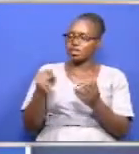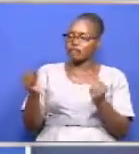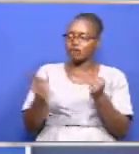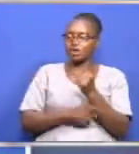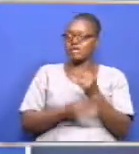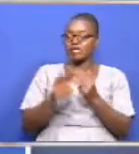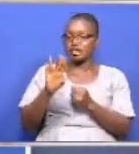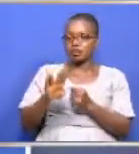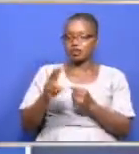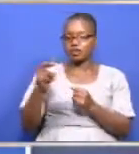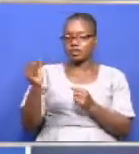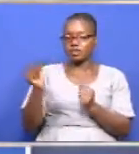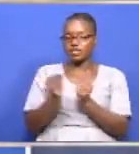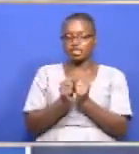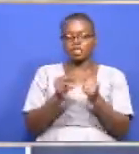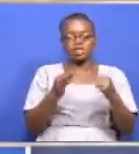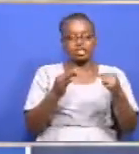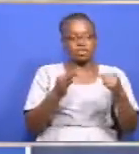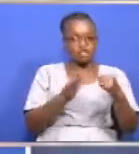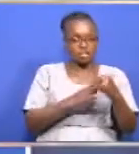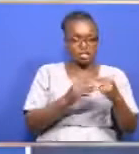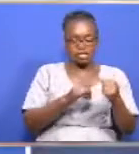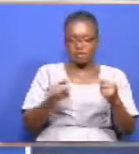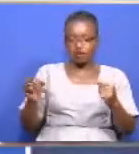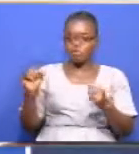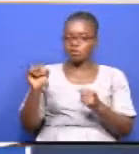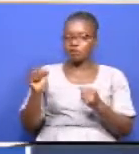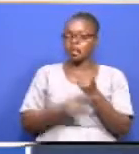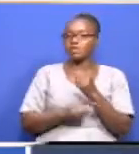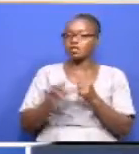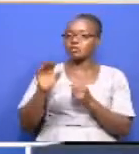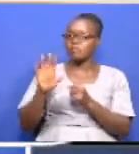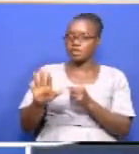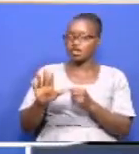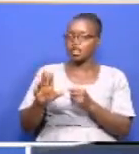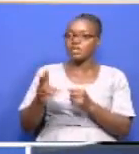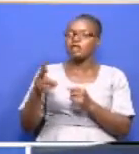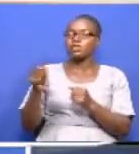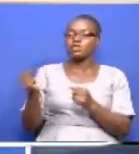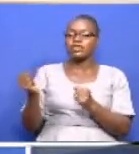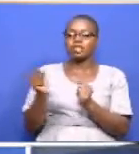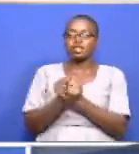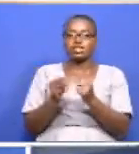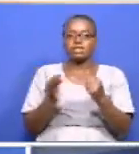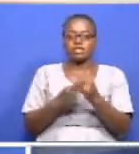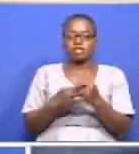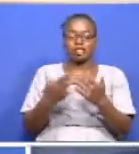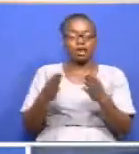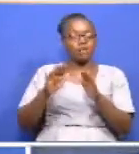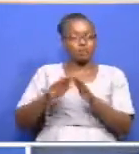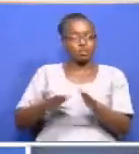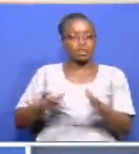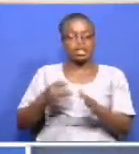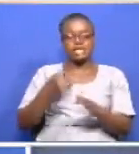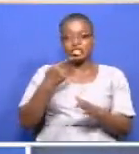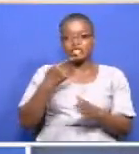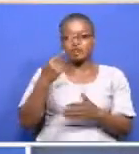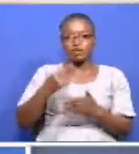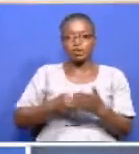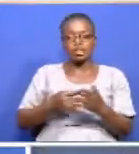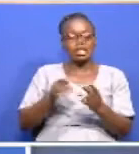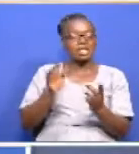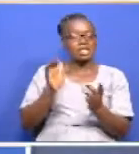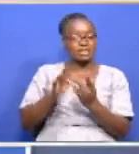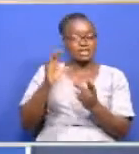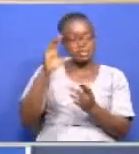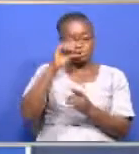May 2019. 3 such failures within 12 months leads to an automatic ban. Now, Kipsang said he missed a test on